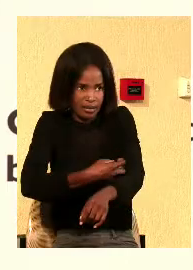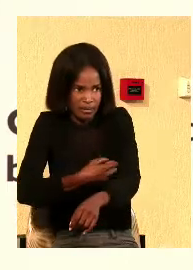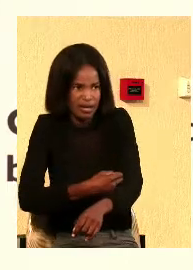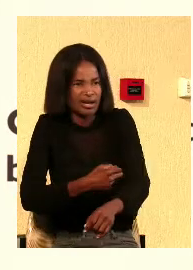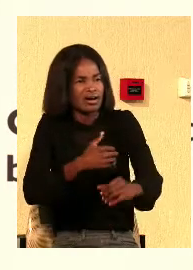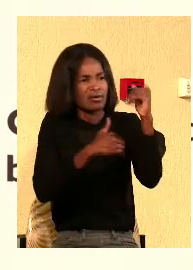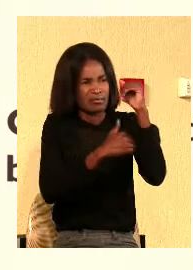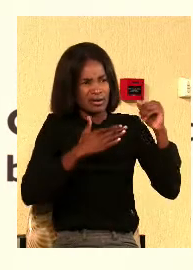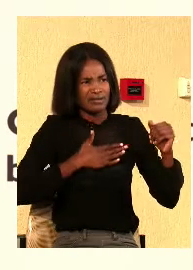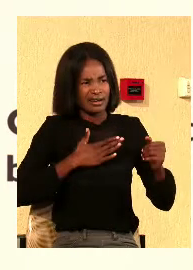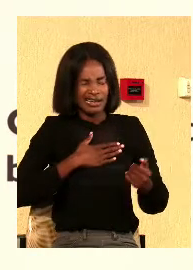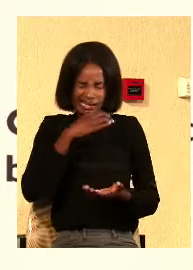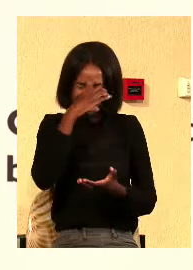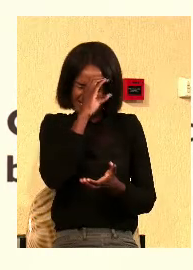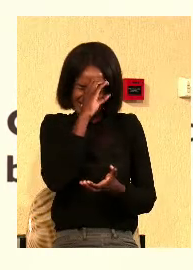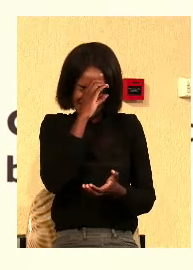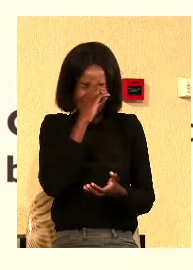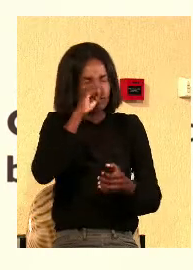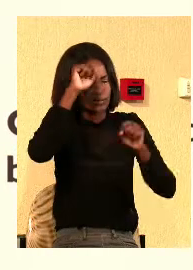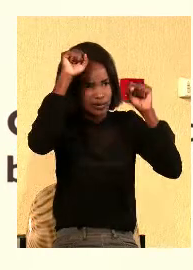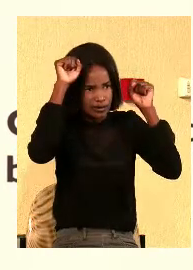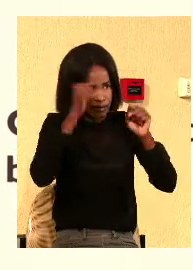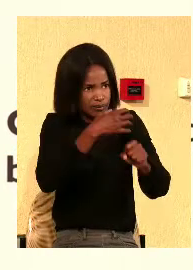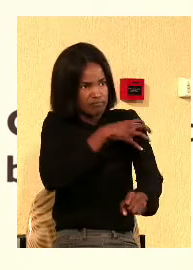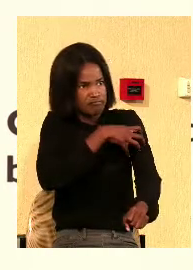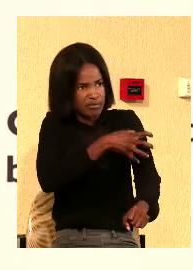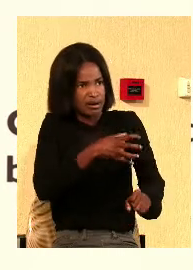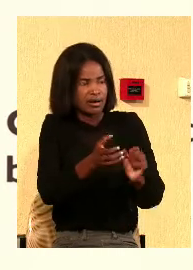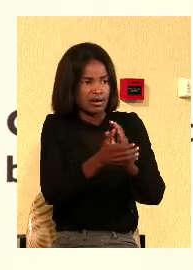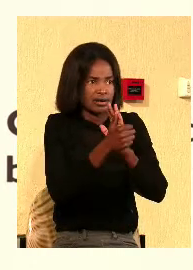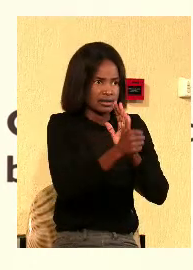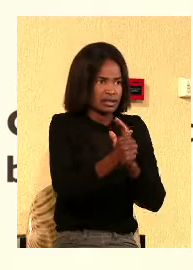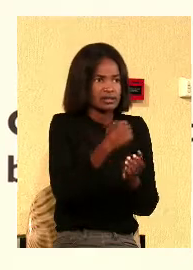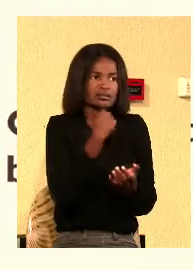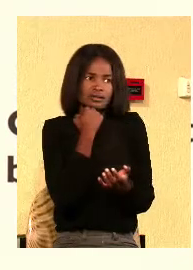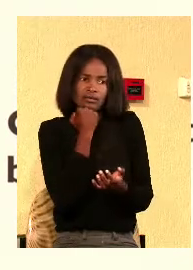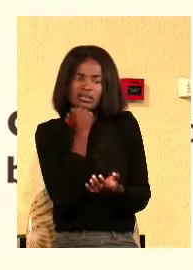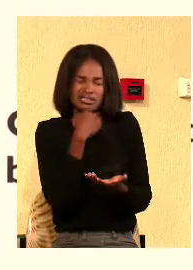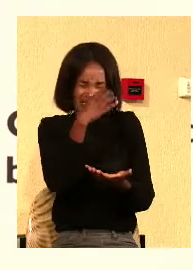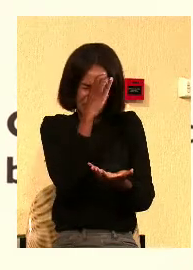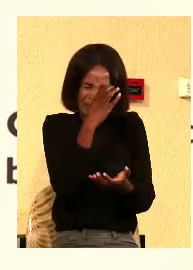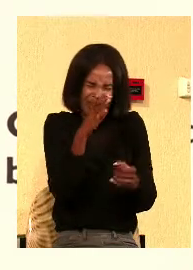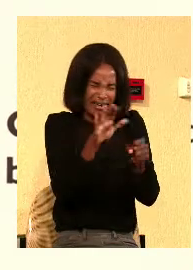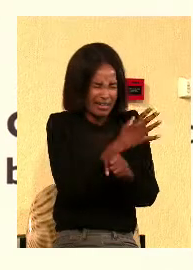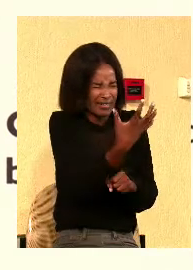to do that much in terms of preparedness. That's our target for now.